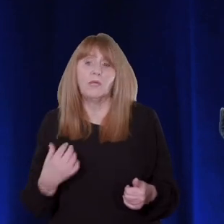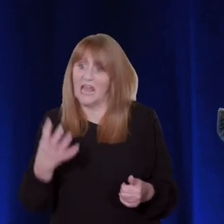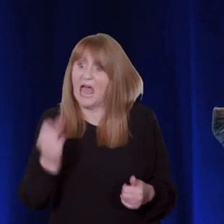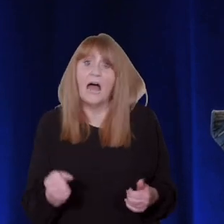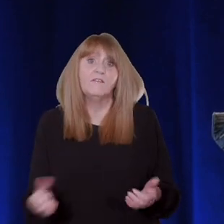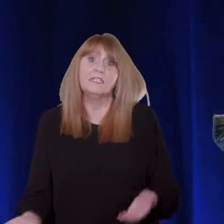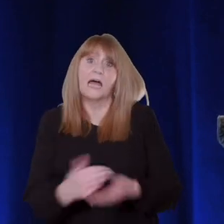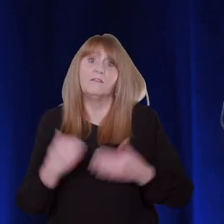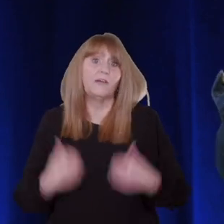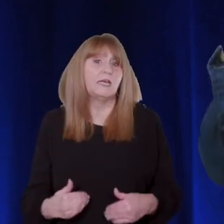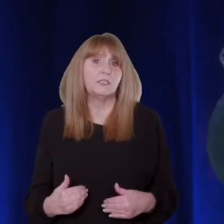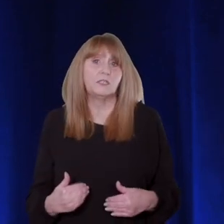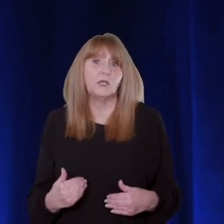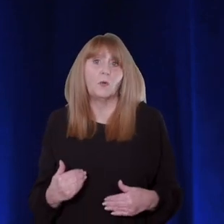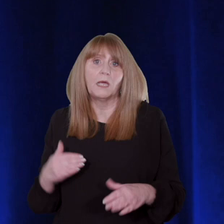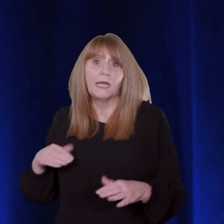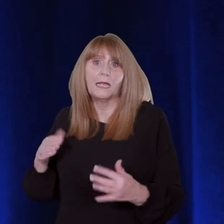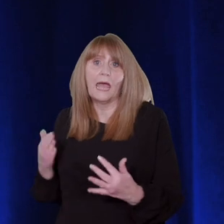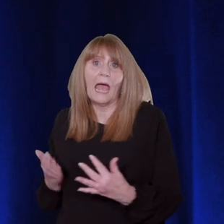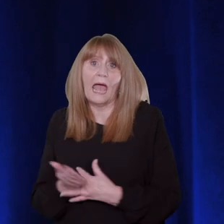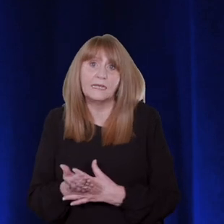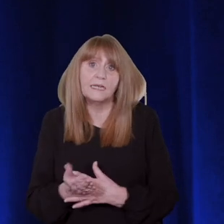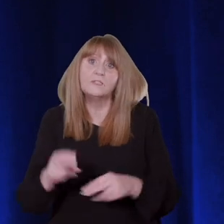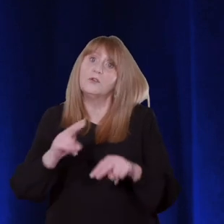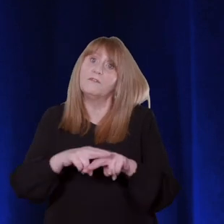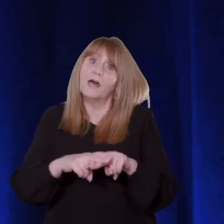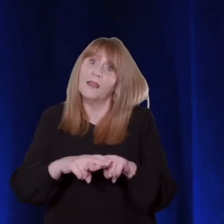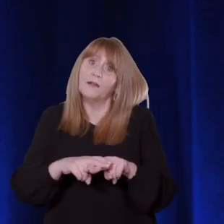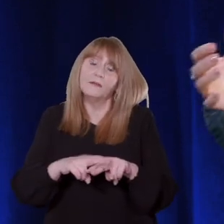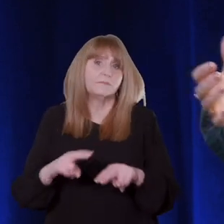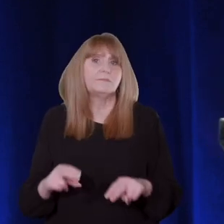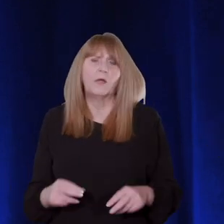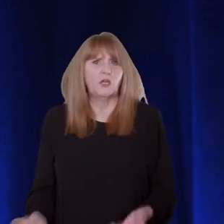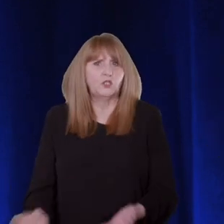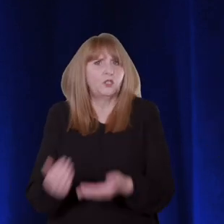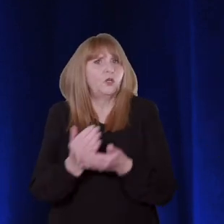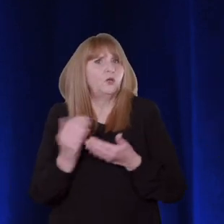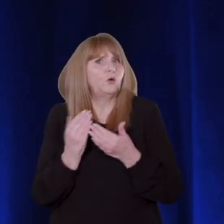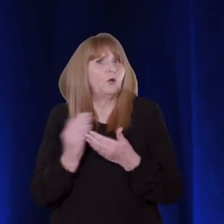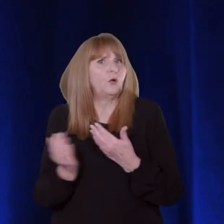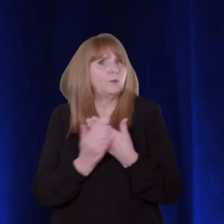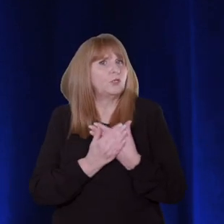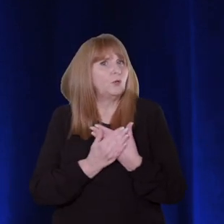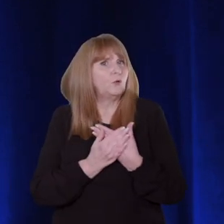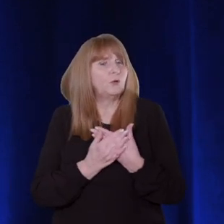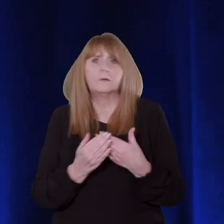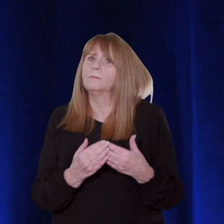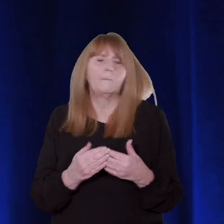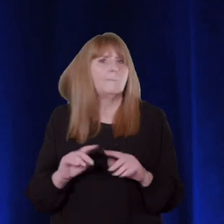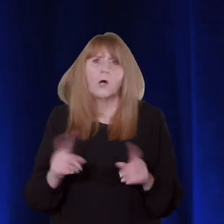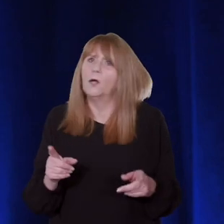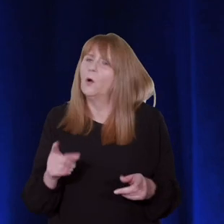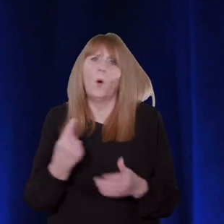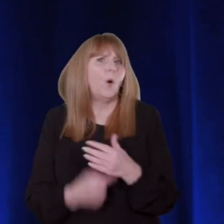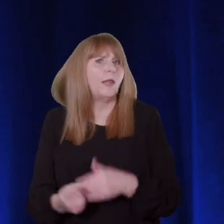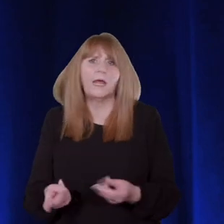have access to the Father. We'll have an eternal, secure, set position. But actually, we need to receive Jesus because he's the